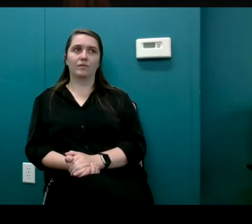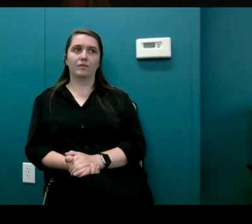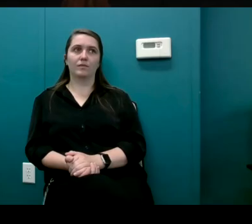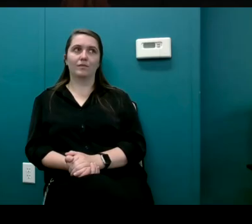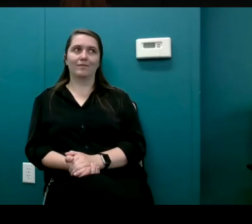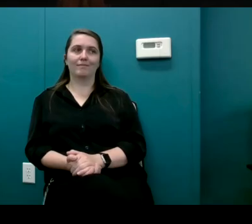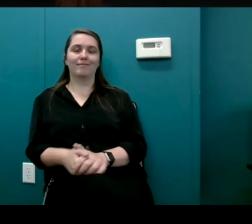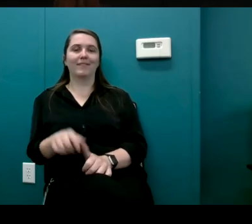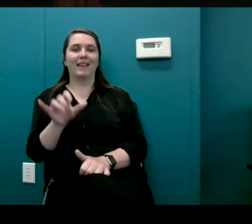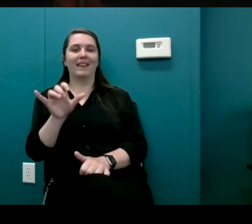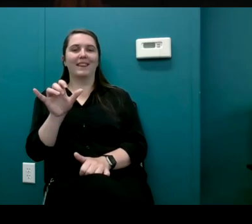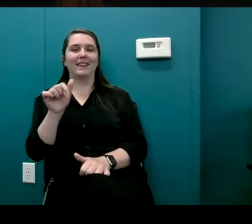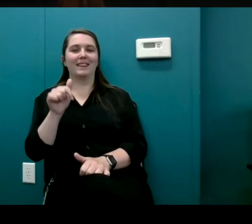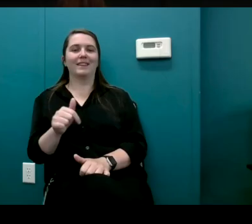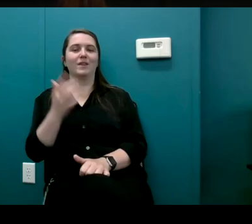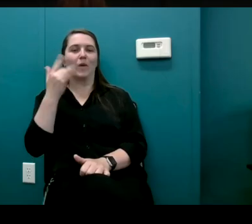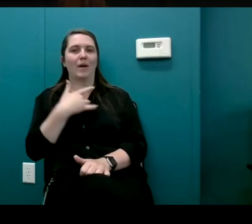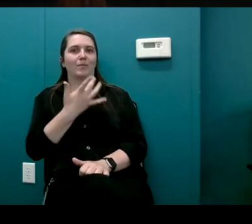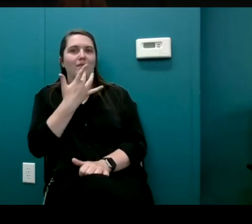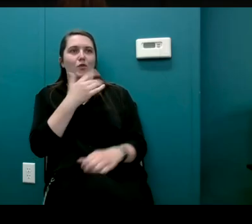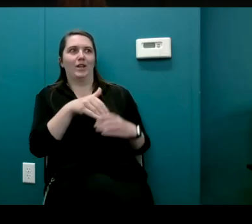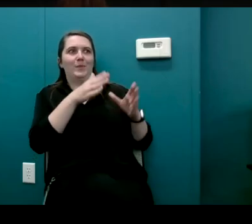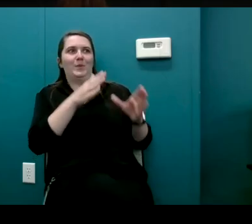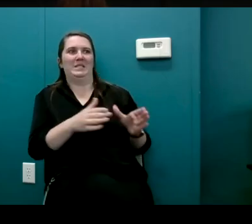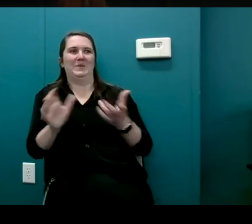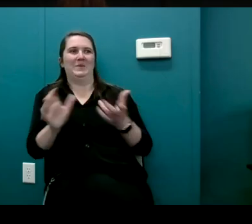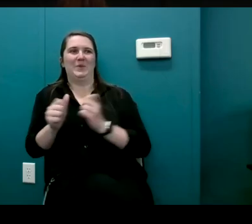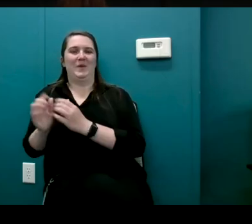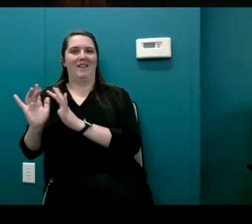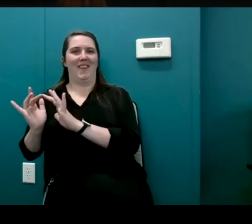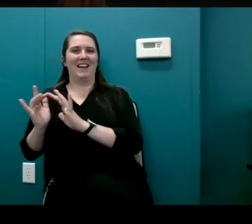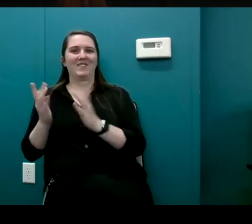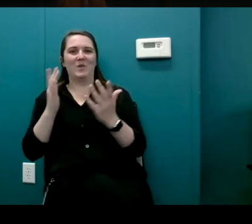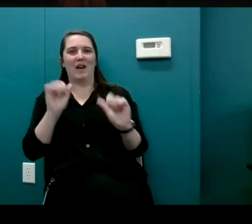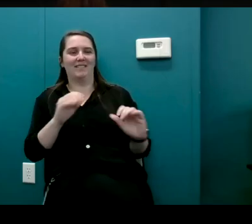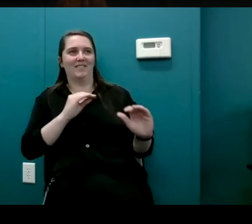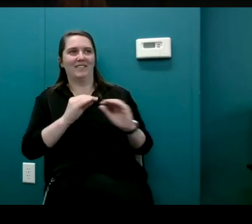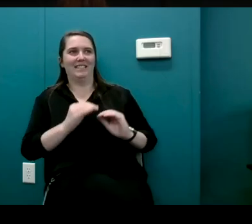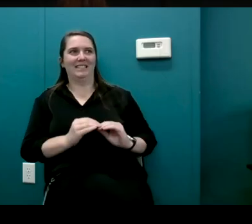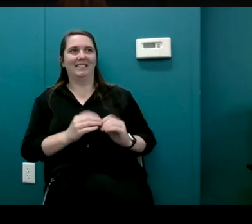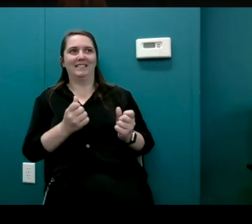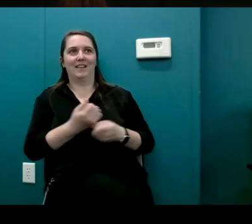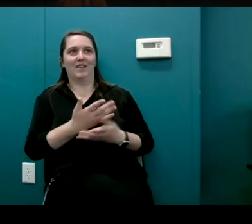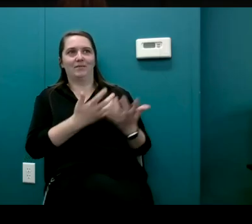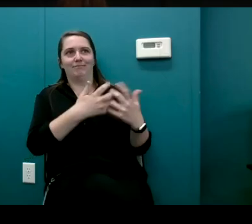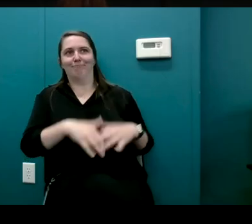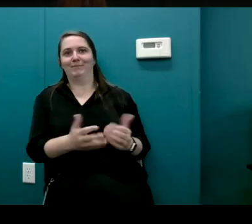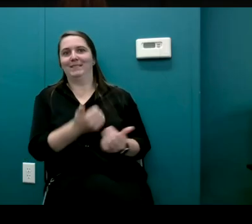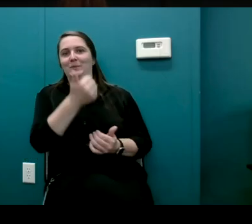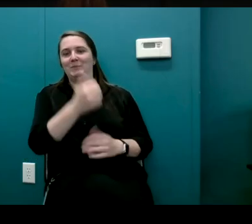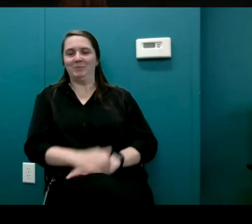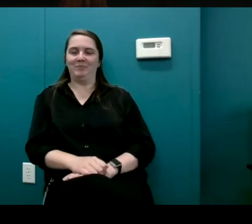This is why I like being in person more so than online, so that I can troubleshoot other things while I'm down there.